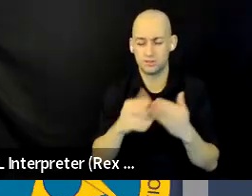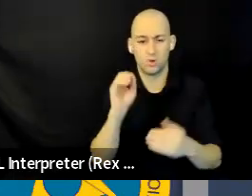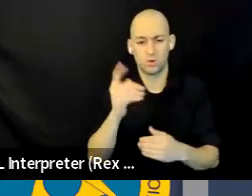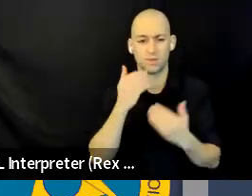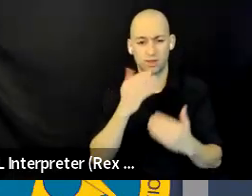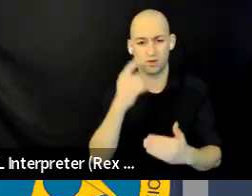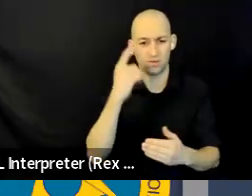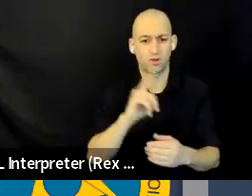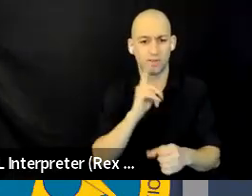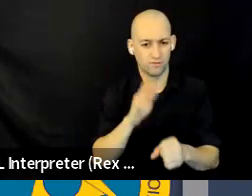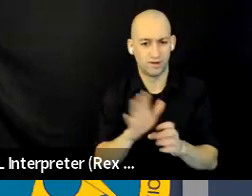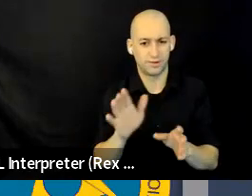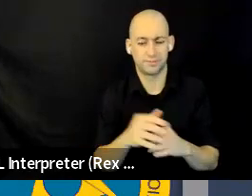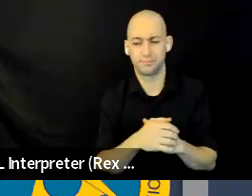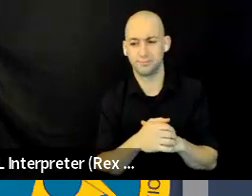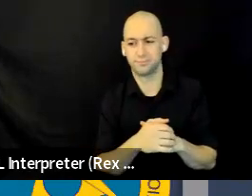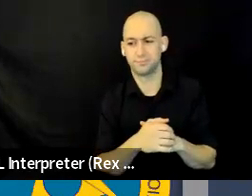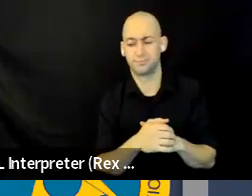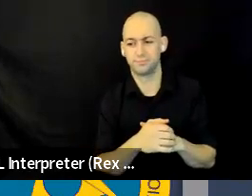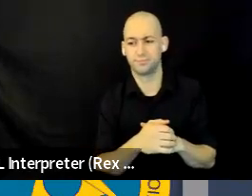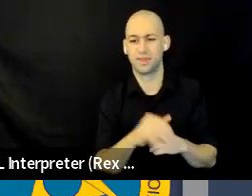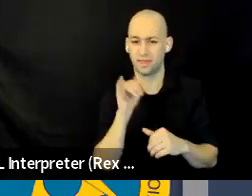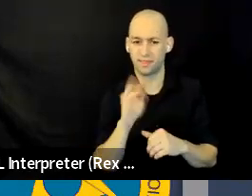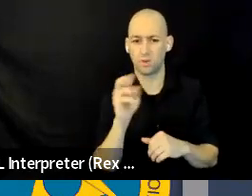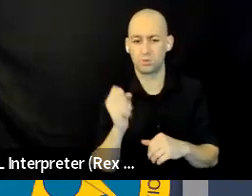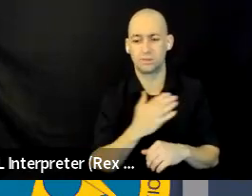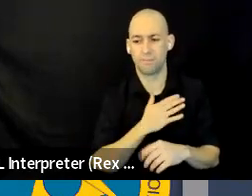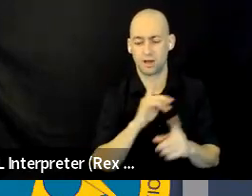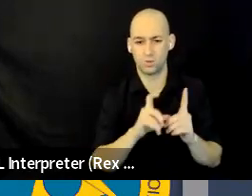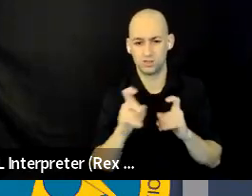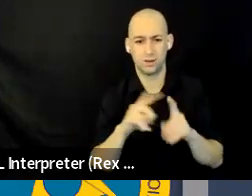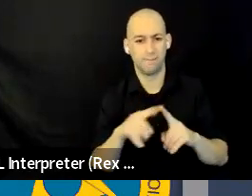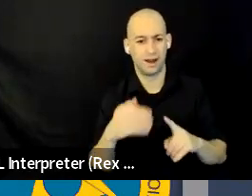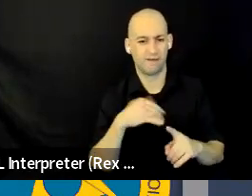Liu? Well, that was my question, but I had Okay. another part to it.